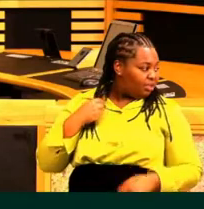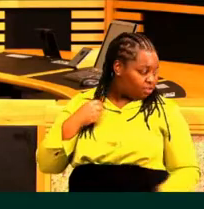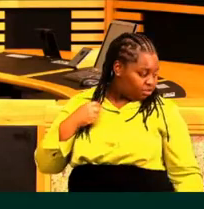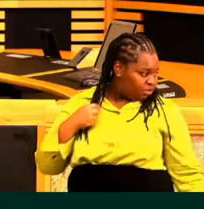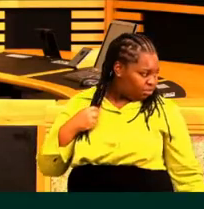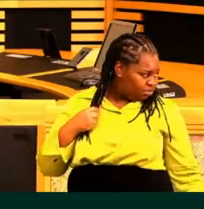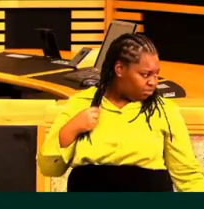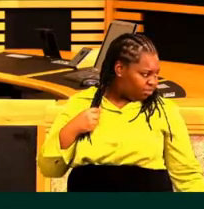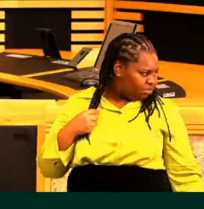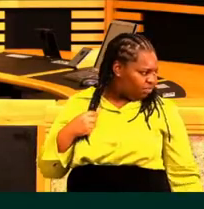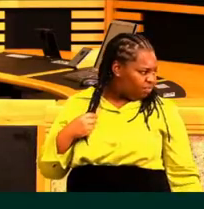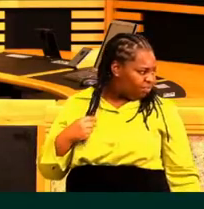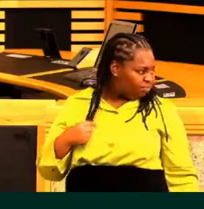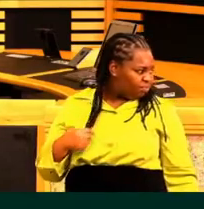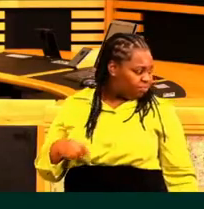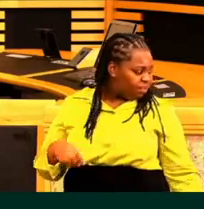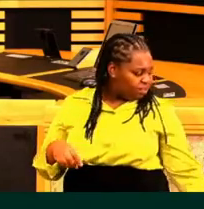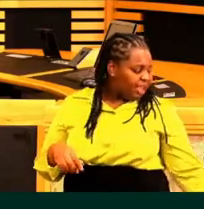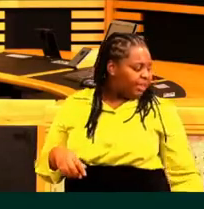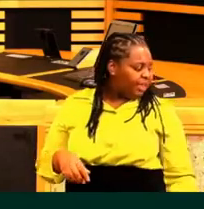per day your time allocation